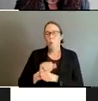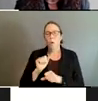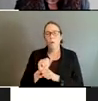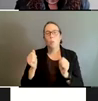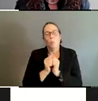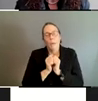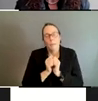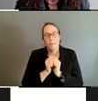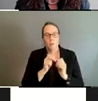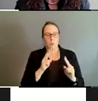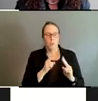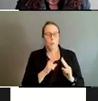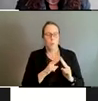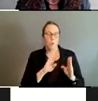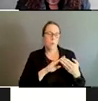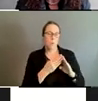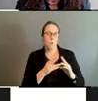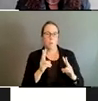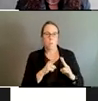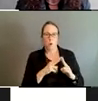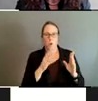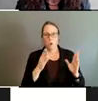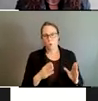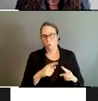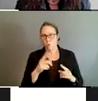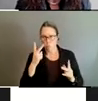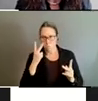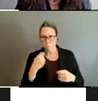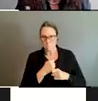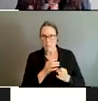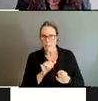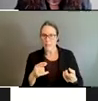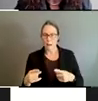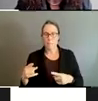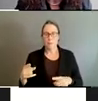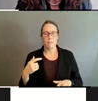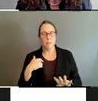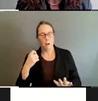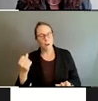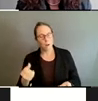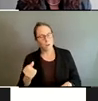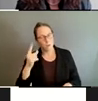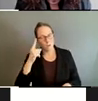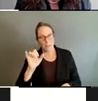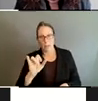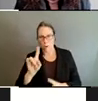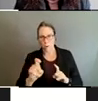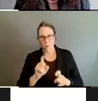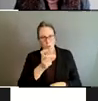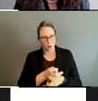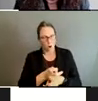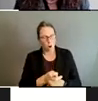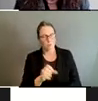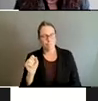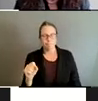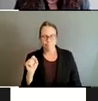and through our own program to see how that can happen. So I do understand that question. And